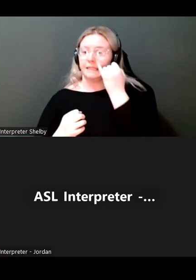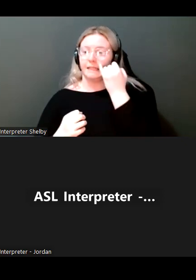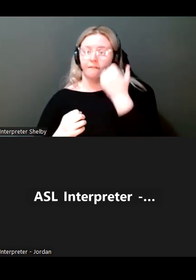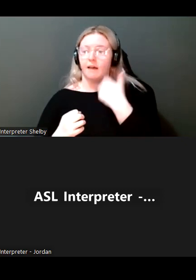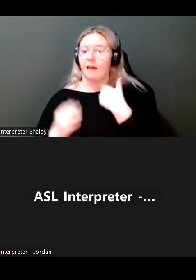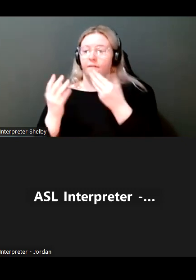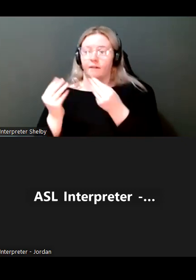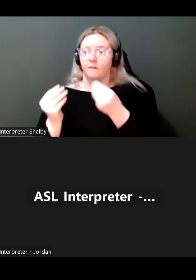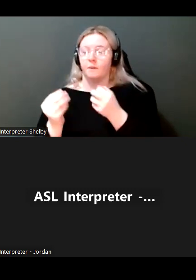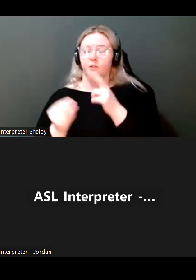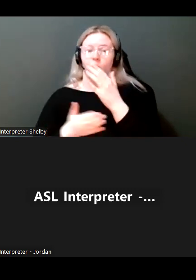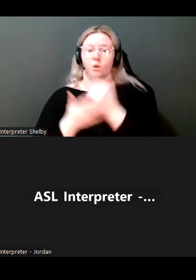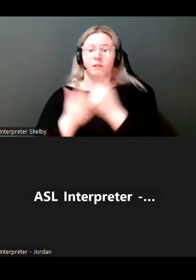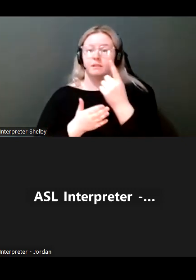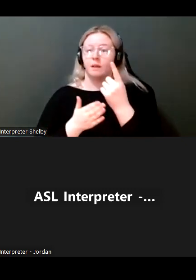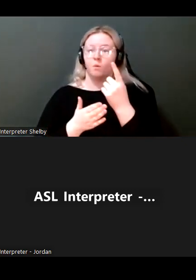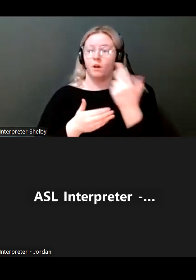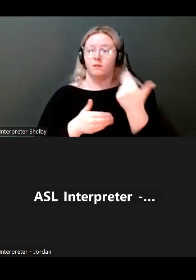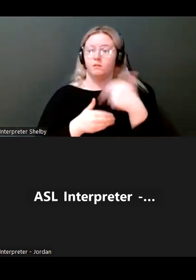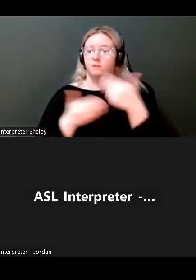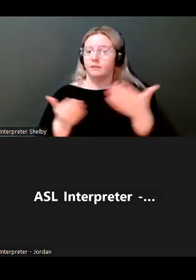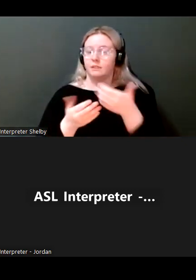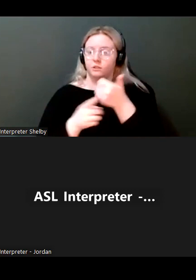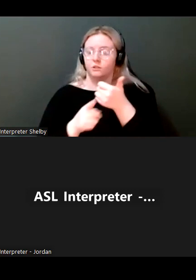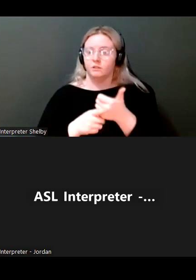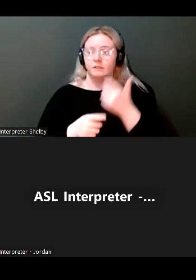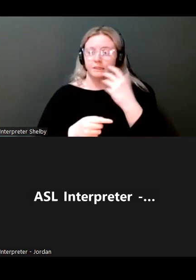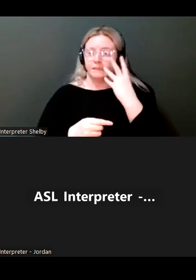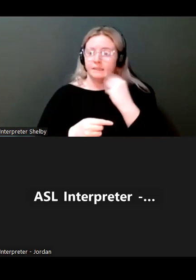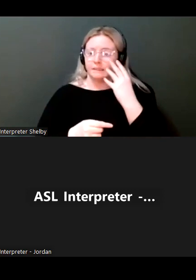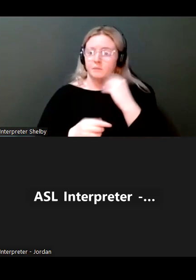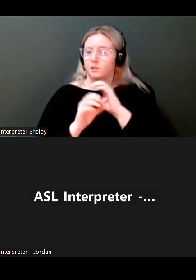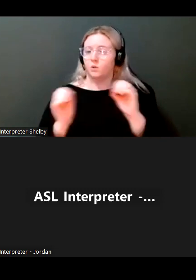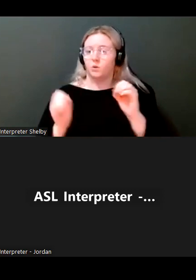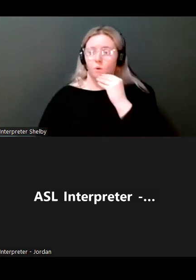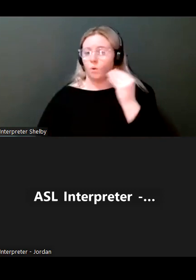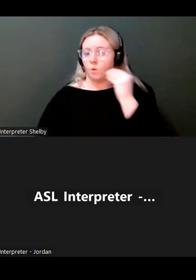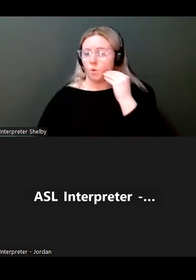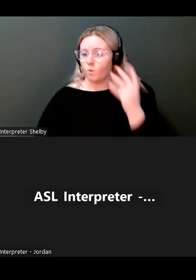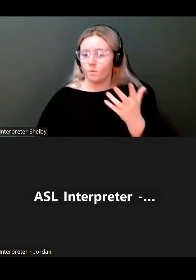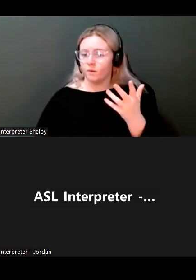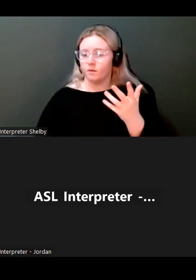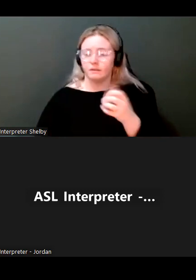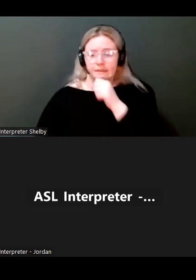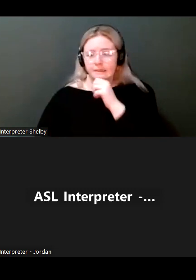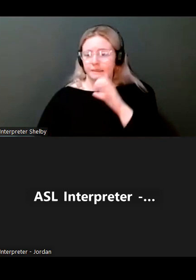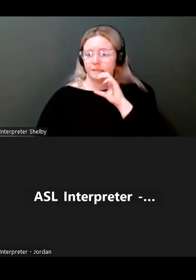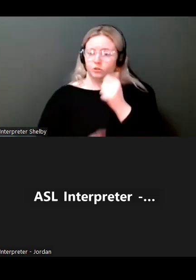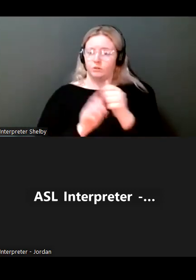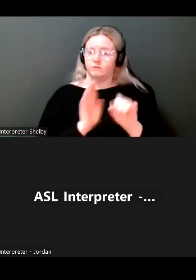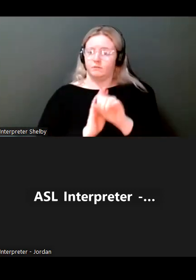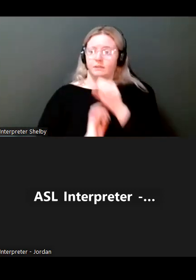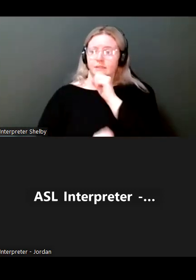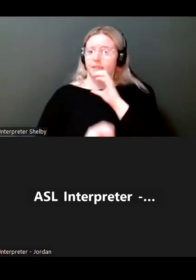anybody on the call that is currently dealing with seniors homelessness, please reach out to Seniors